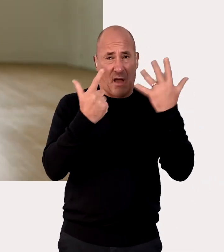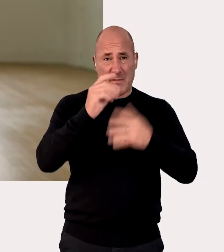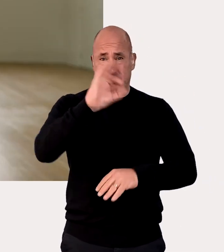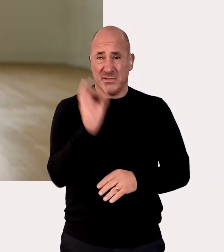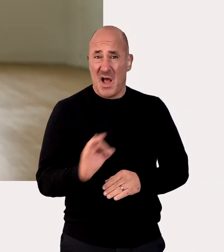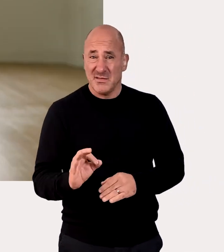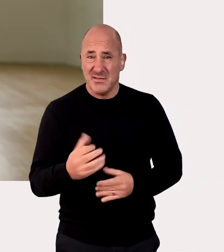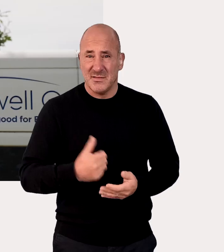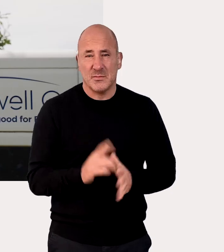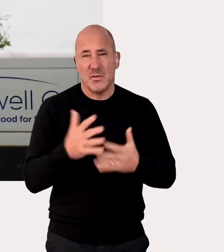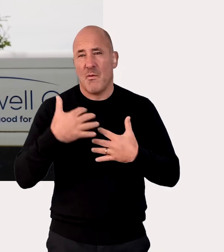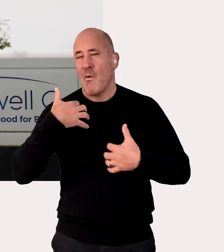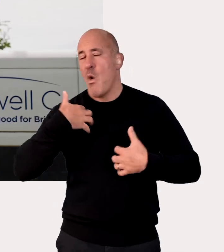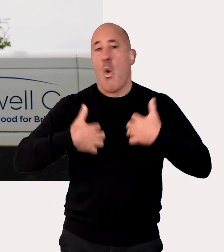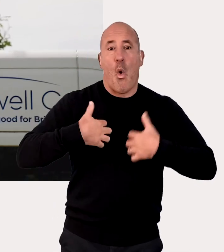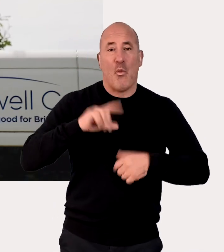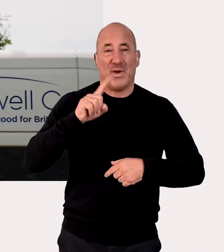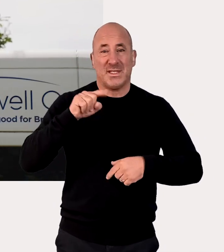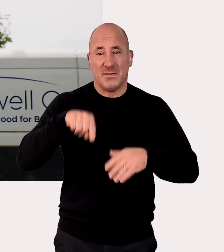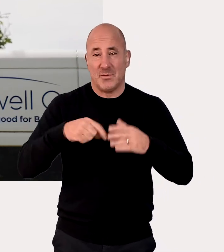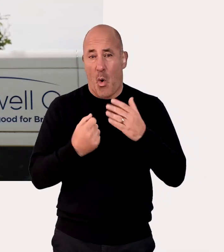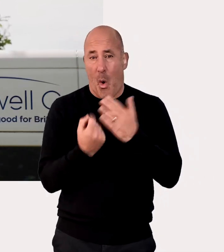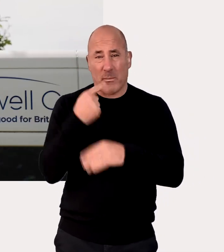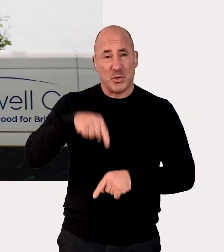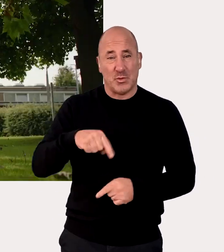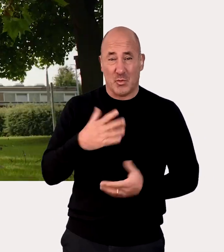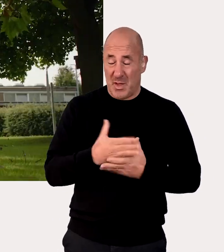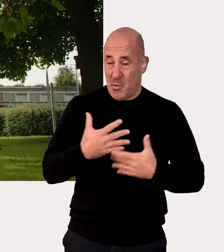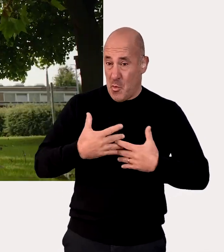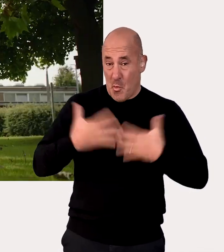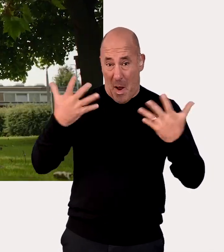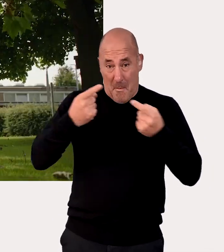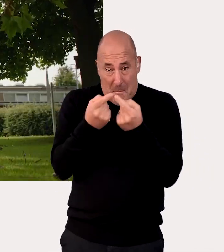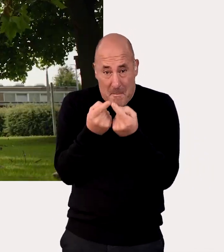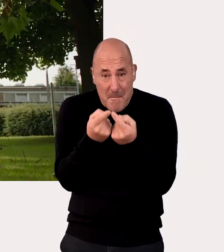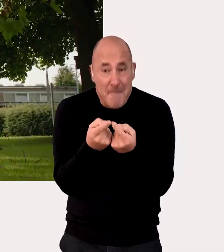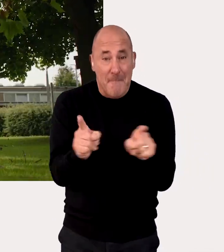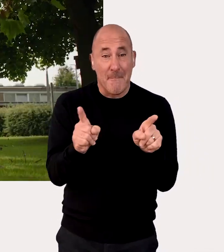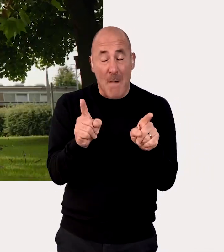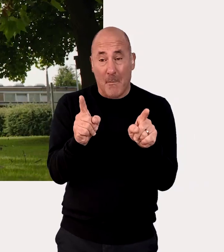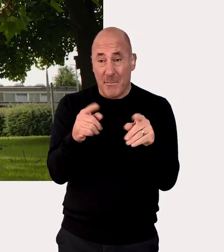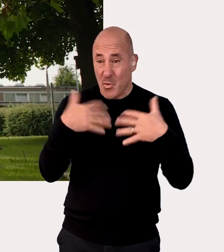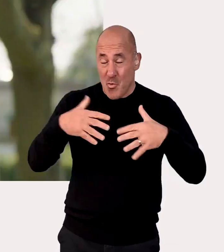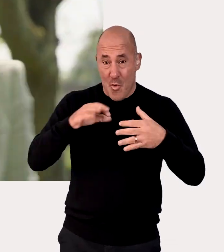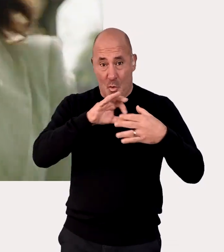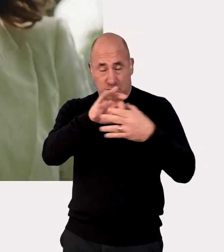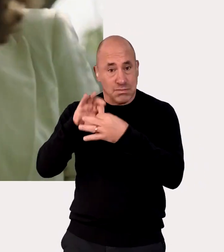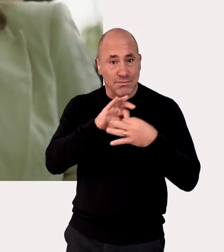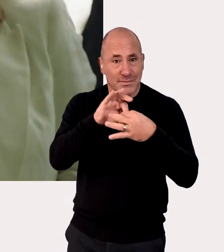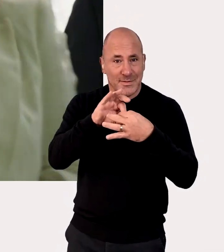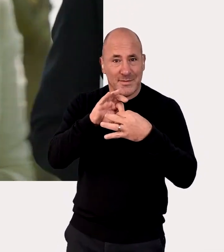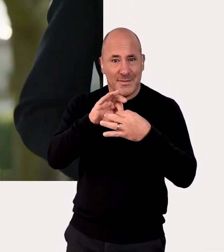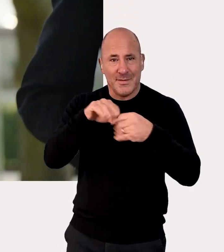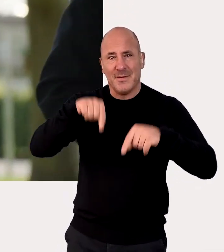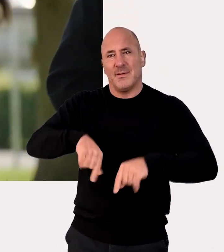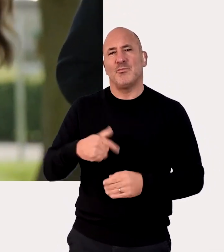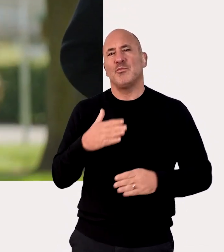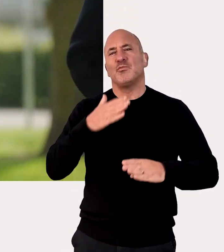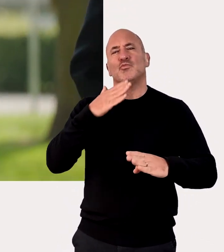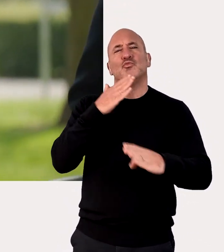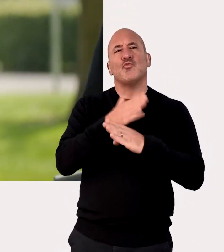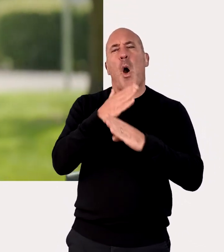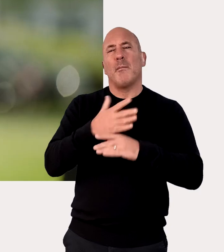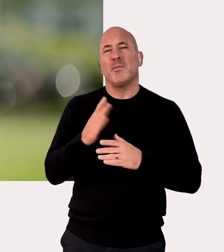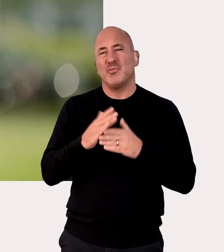of the nation's electricity. But what's really exciting is the opportunity to do this in a radically different and hyper-joined-up way.